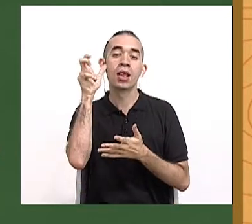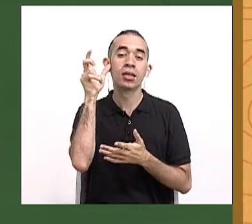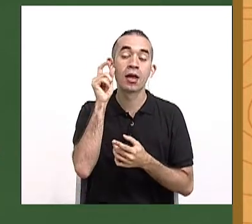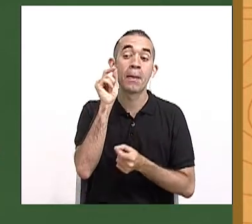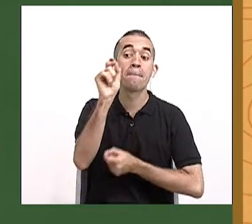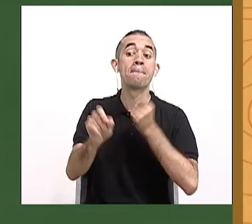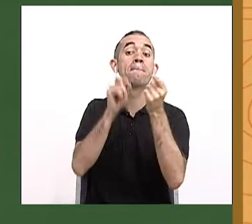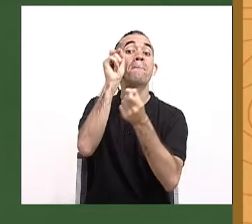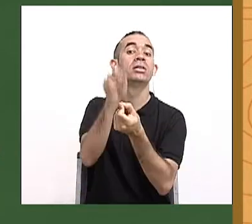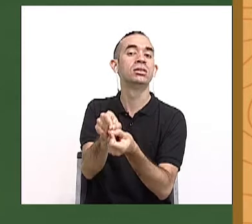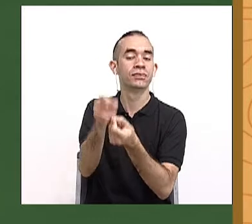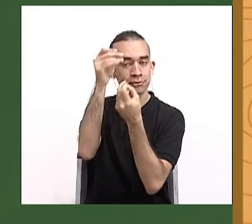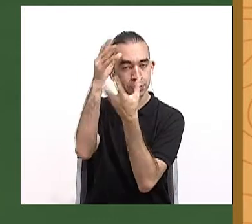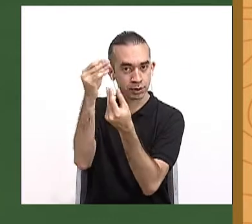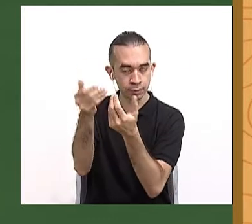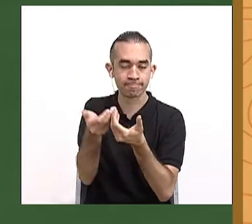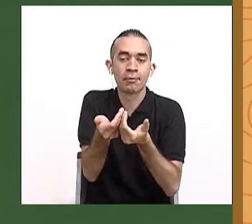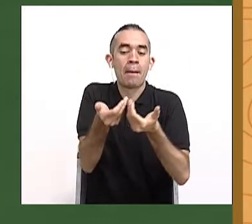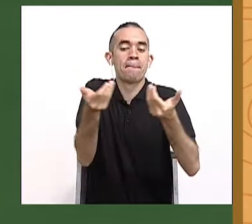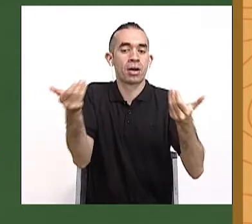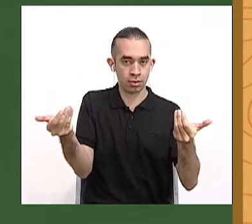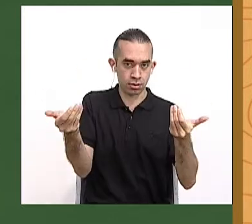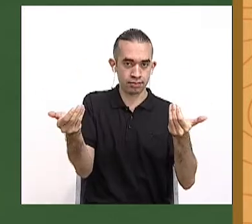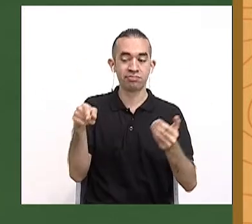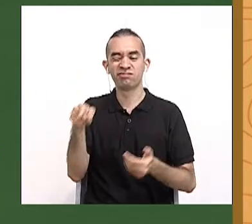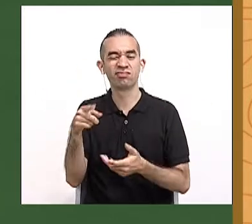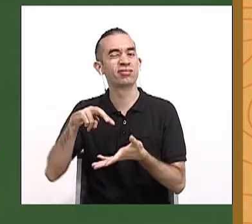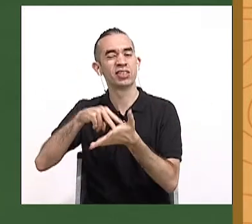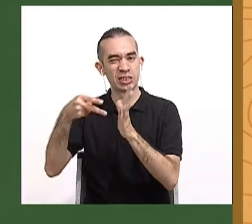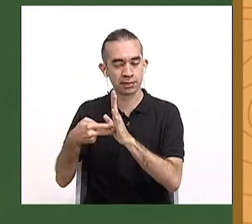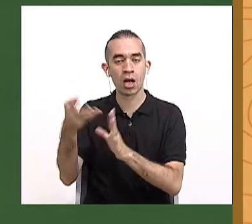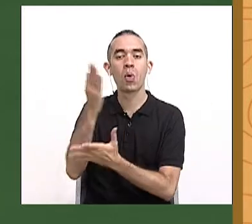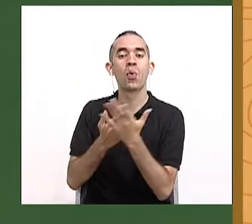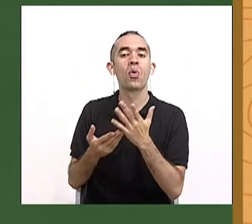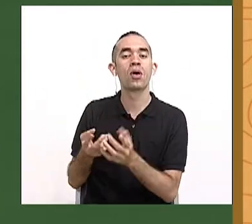ignore information. Everything is important.